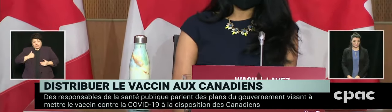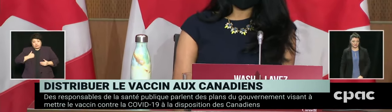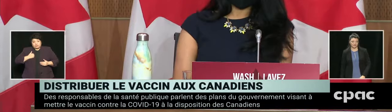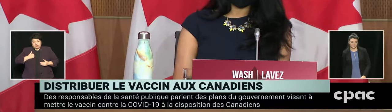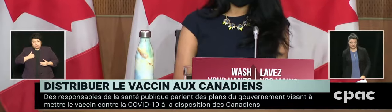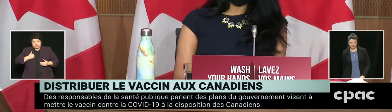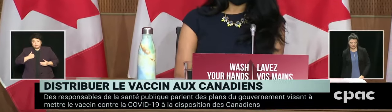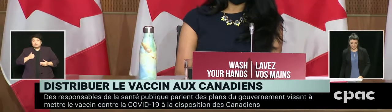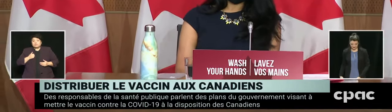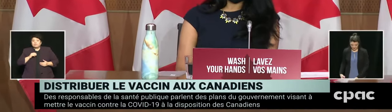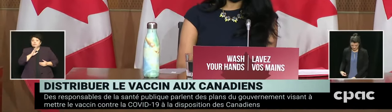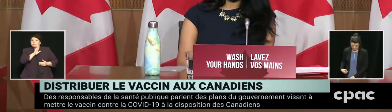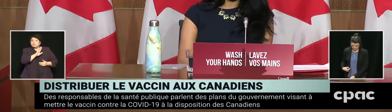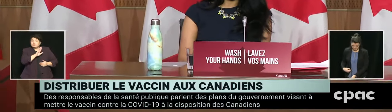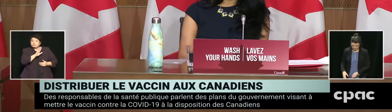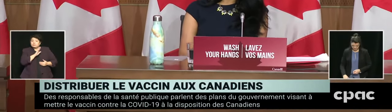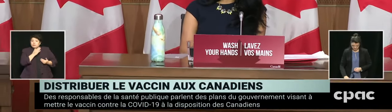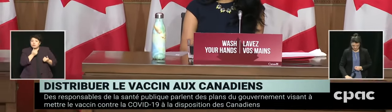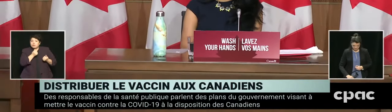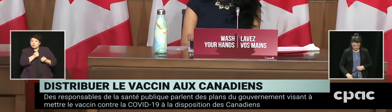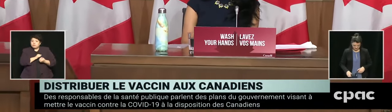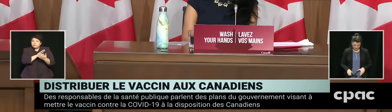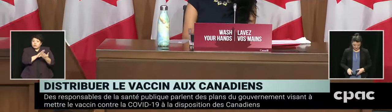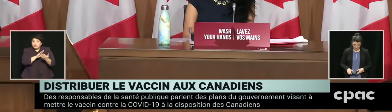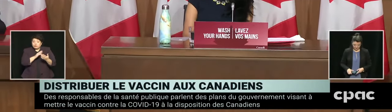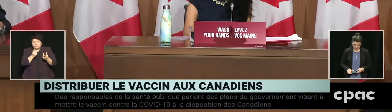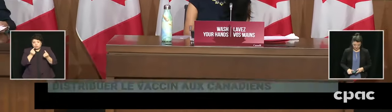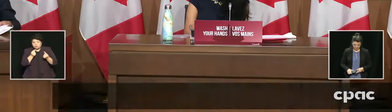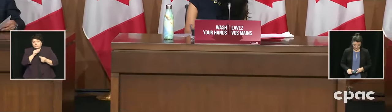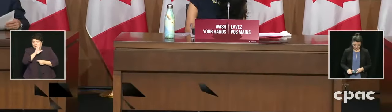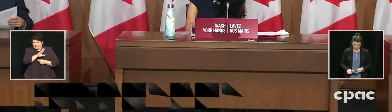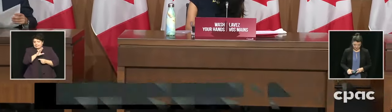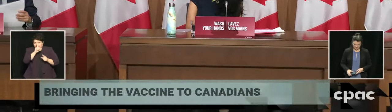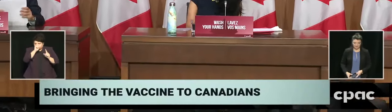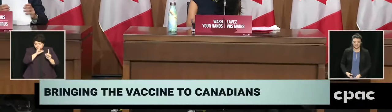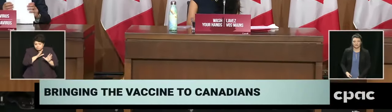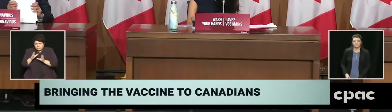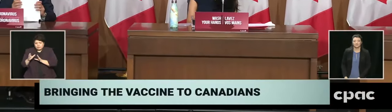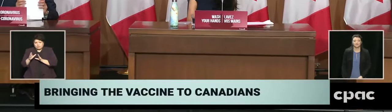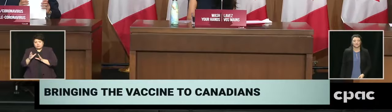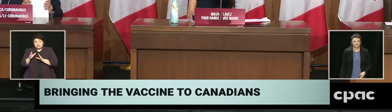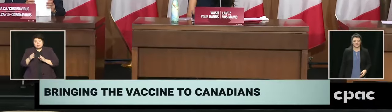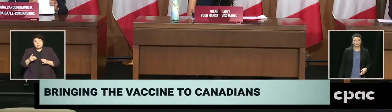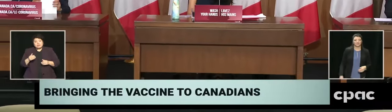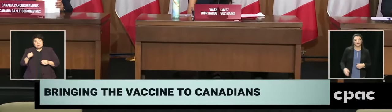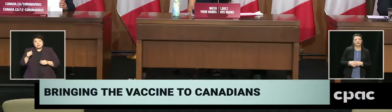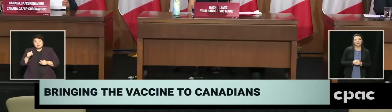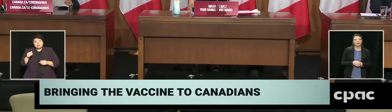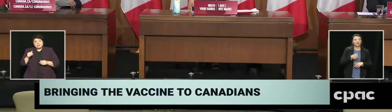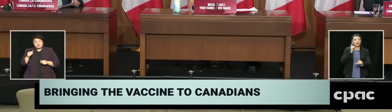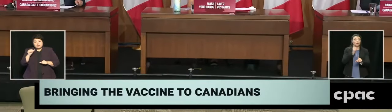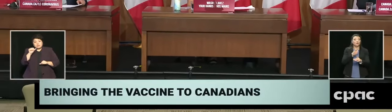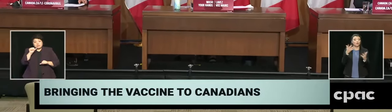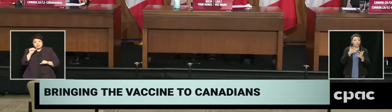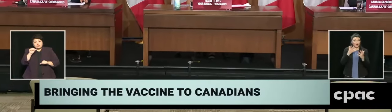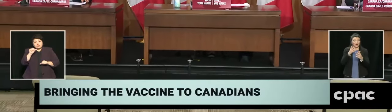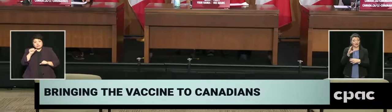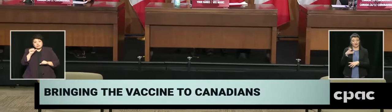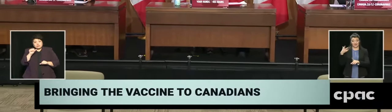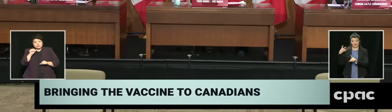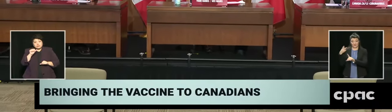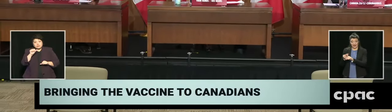d'être délibérée, stratégique et globale. L'objectif est de garantir l'accès à un portefeuille diversifié de